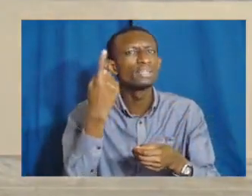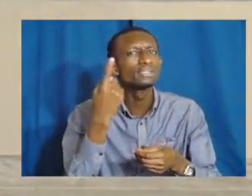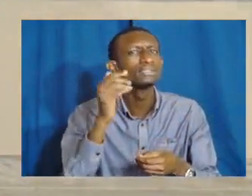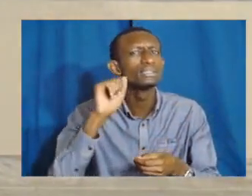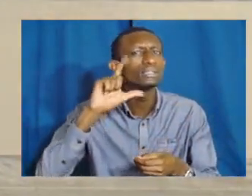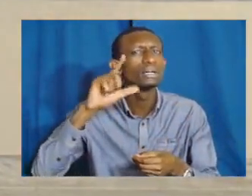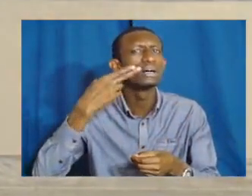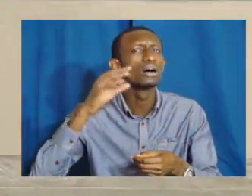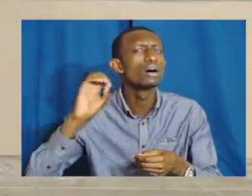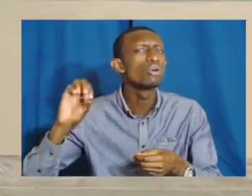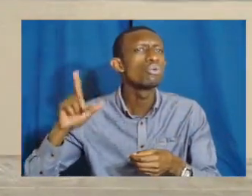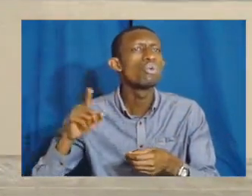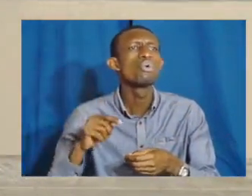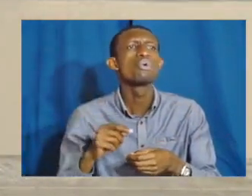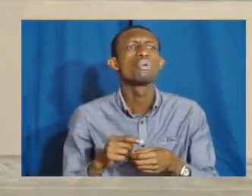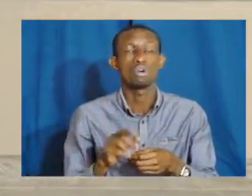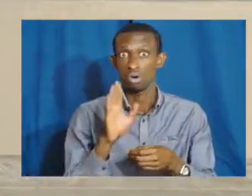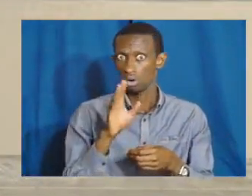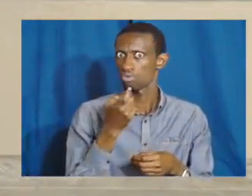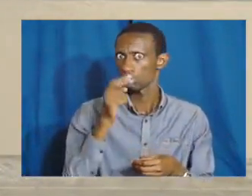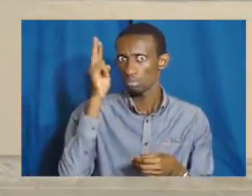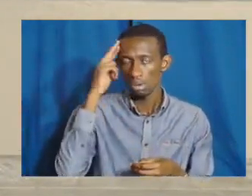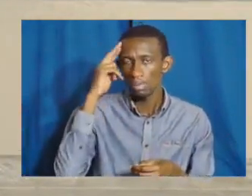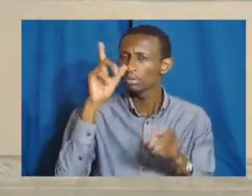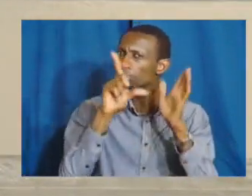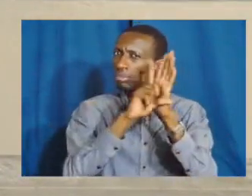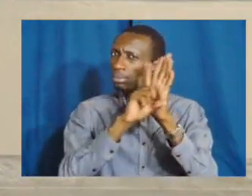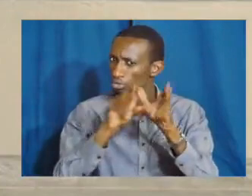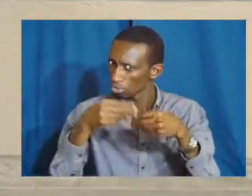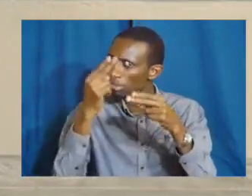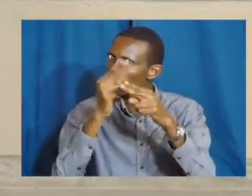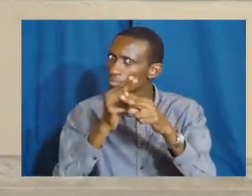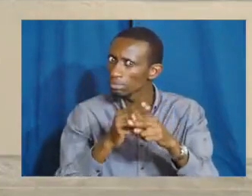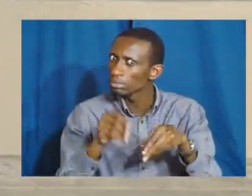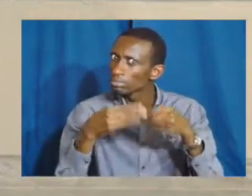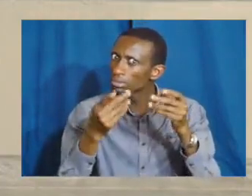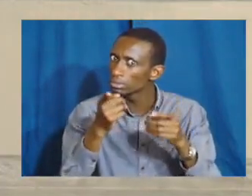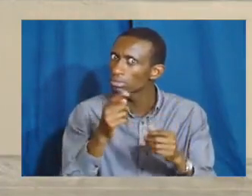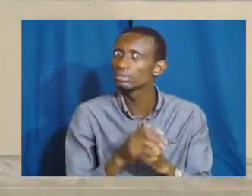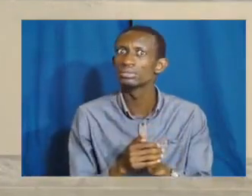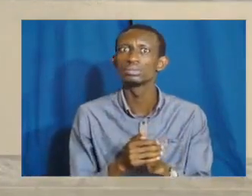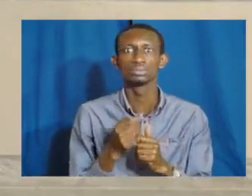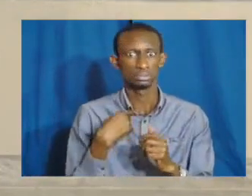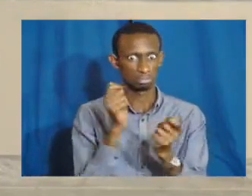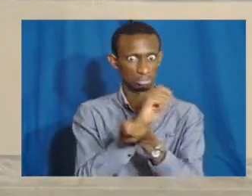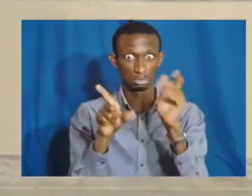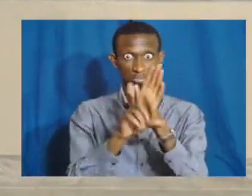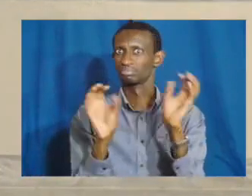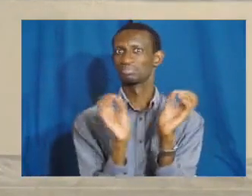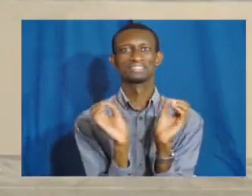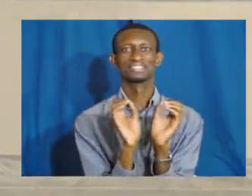the carbon containing, remember the rules of naming these organic compounds. We are not changing the